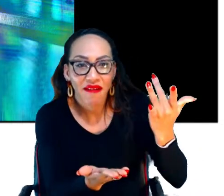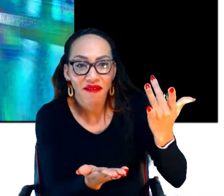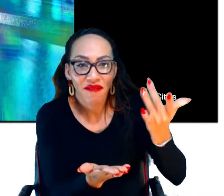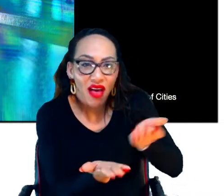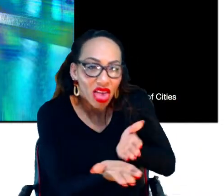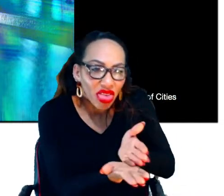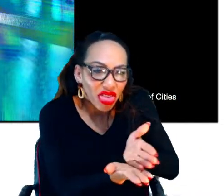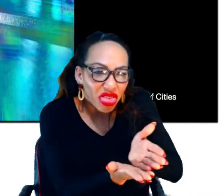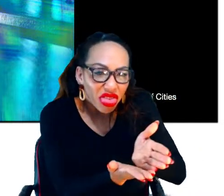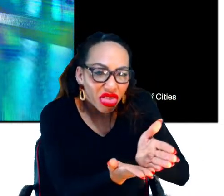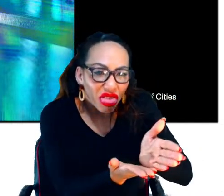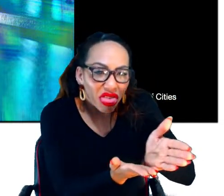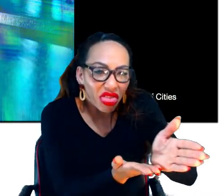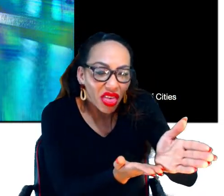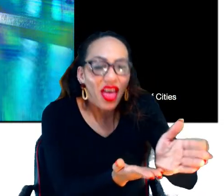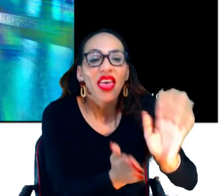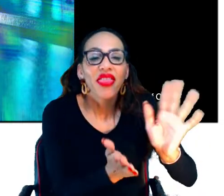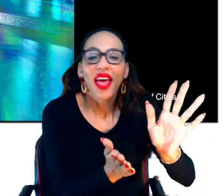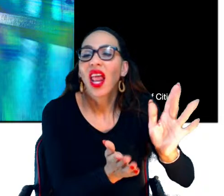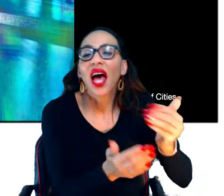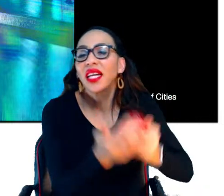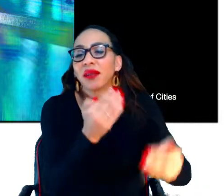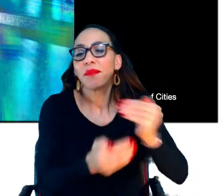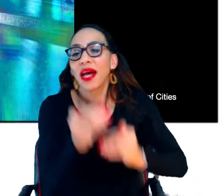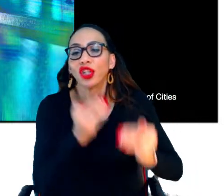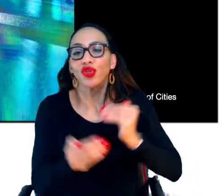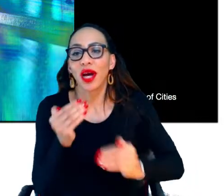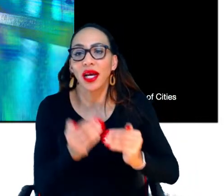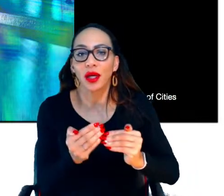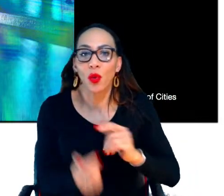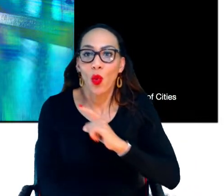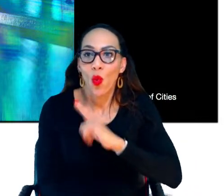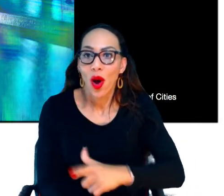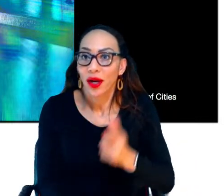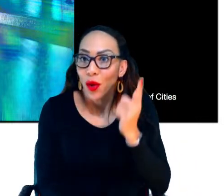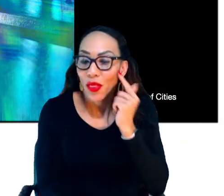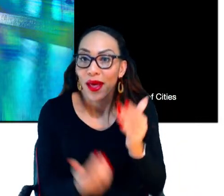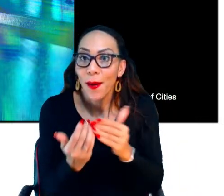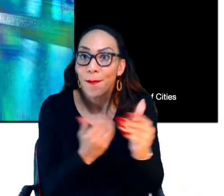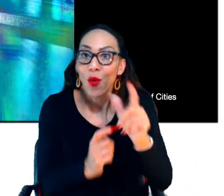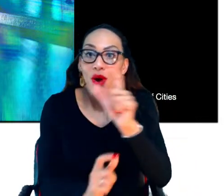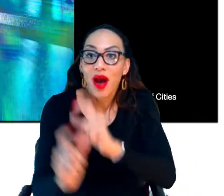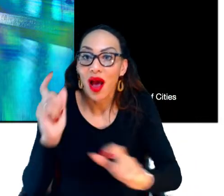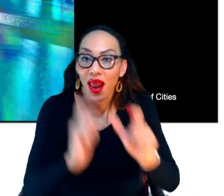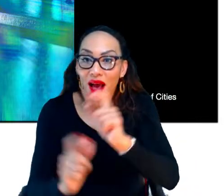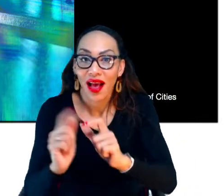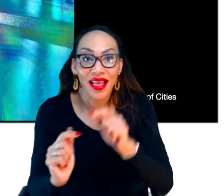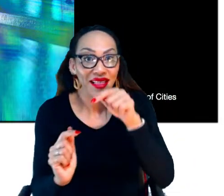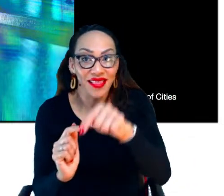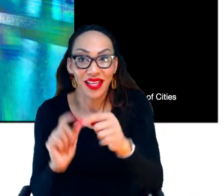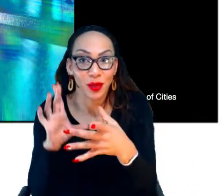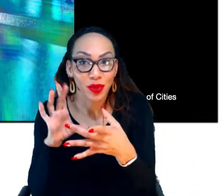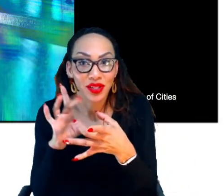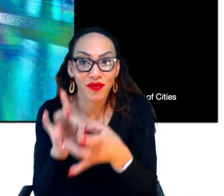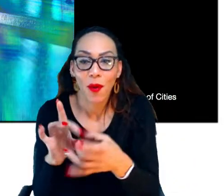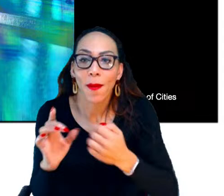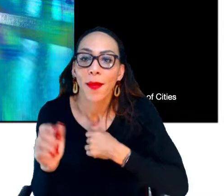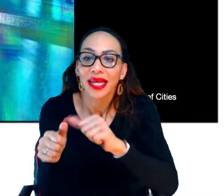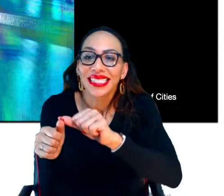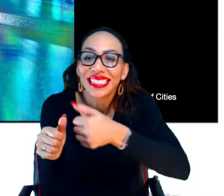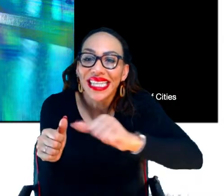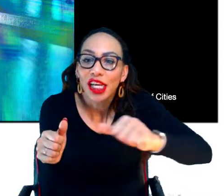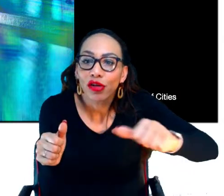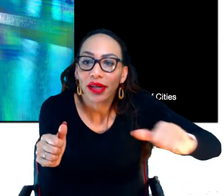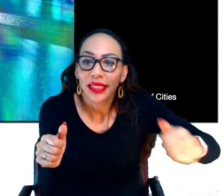So this is one from a series called I Dream of Cities. So